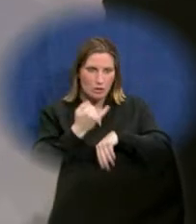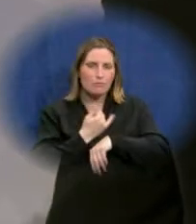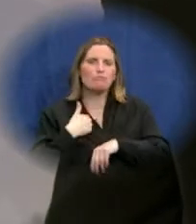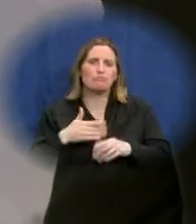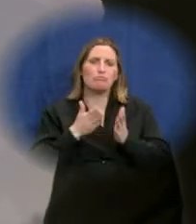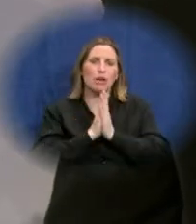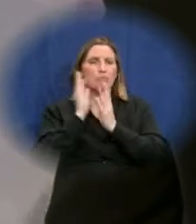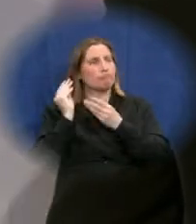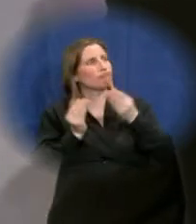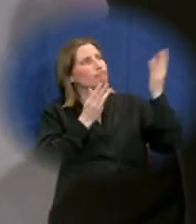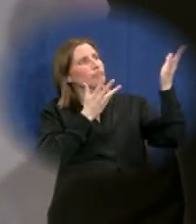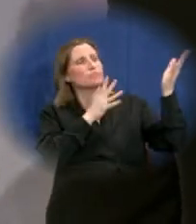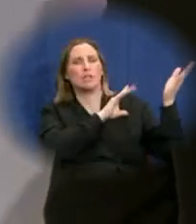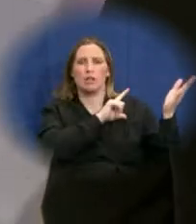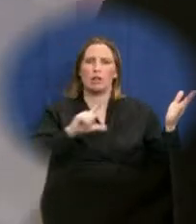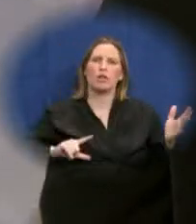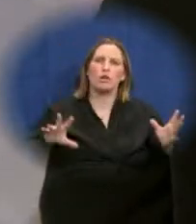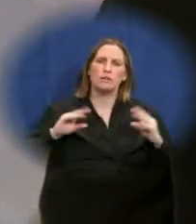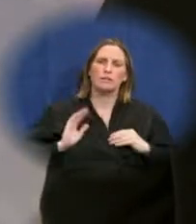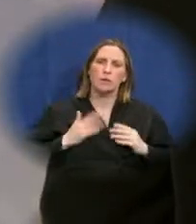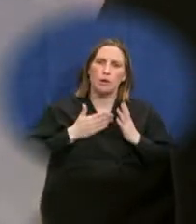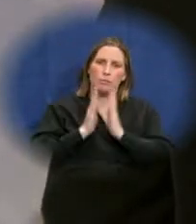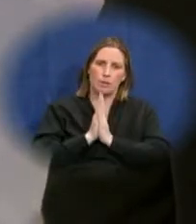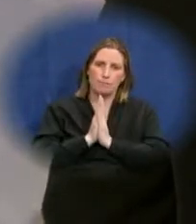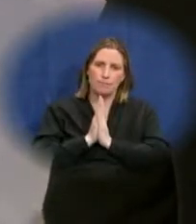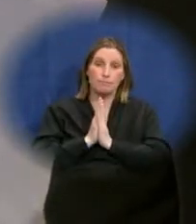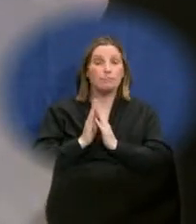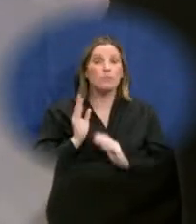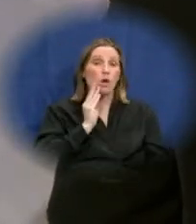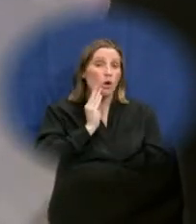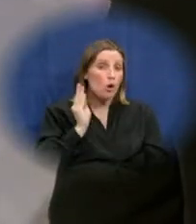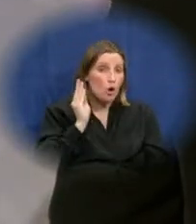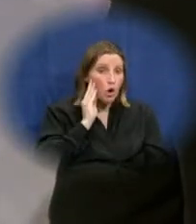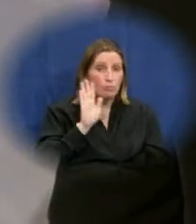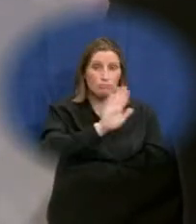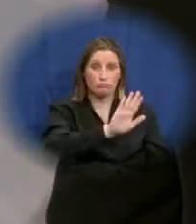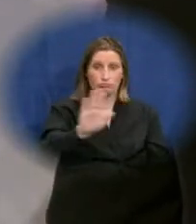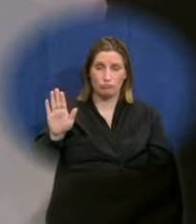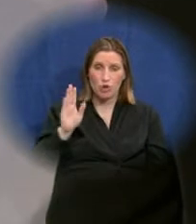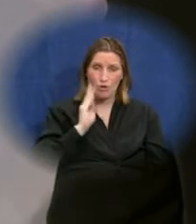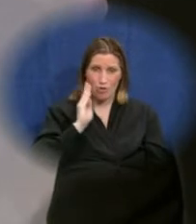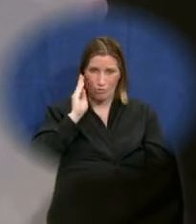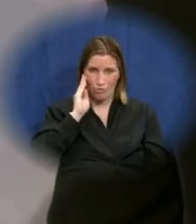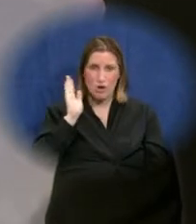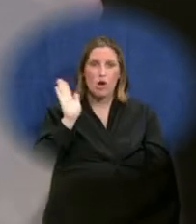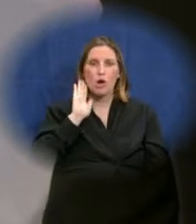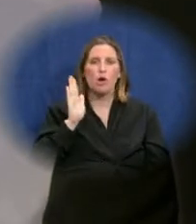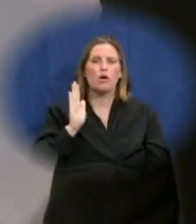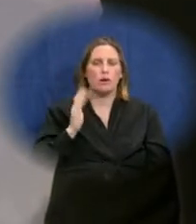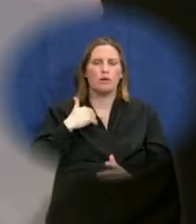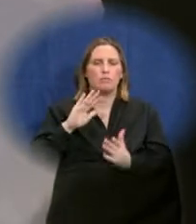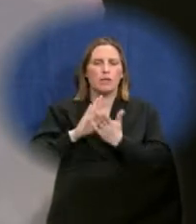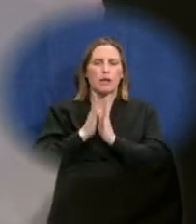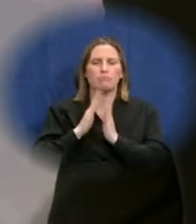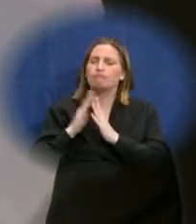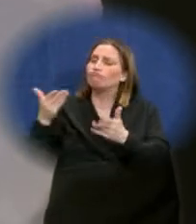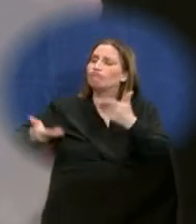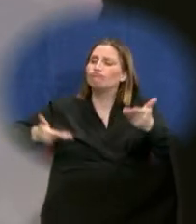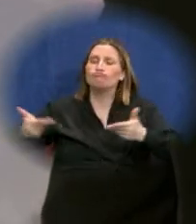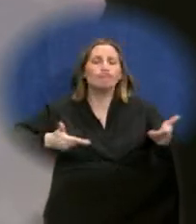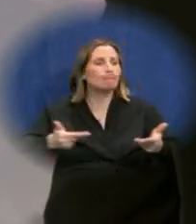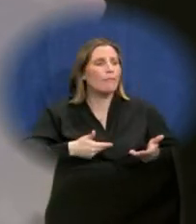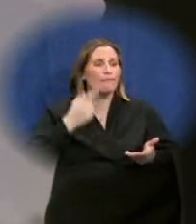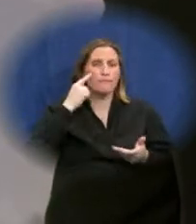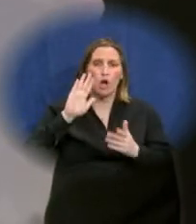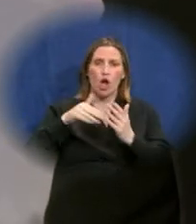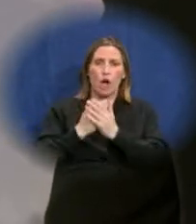Lord. Lord, hear our prayer. That our homes and places of residence may be havens of hospitality and joy.